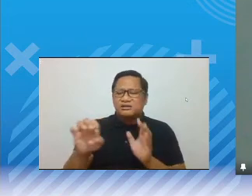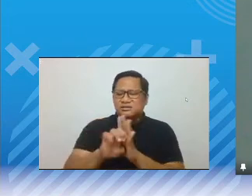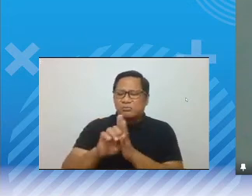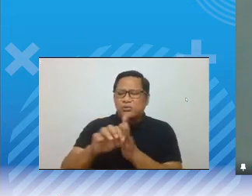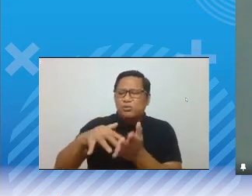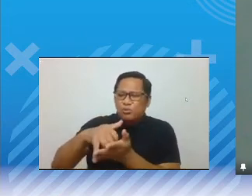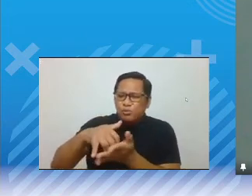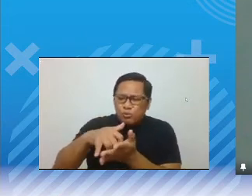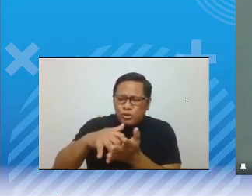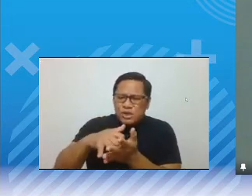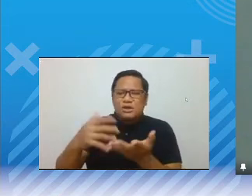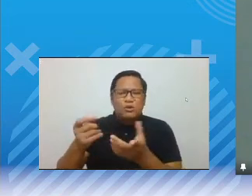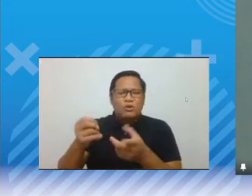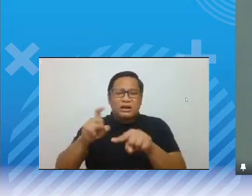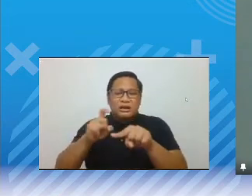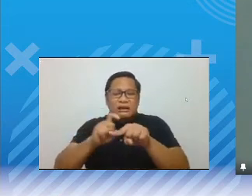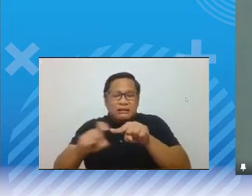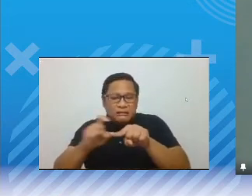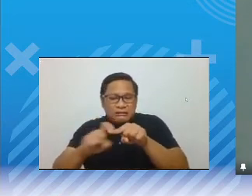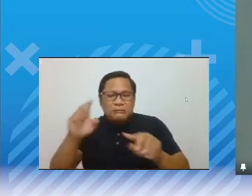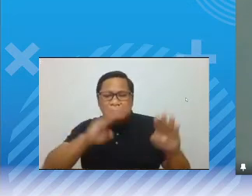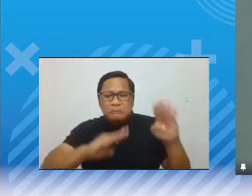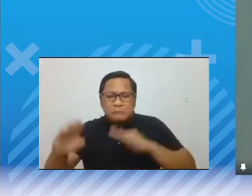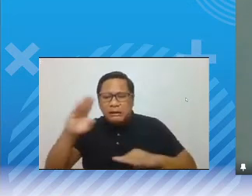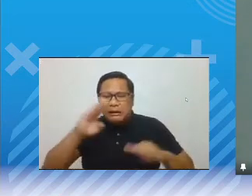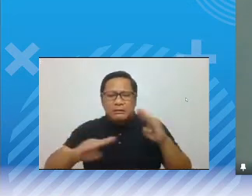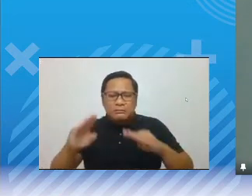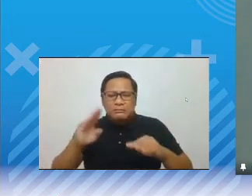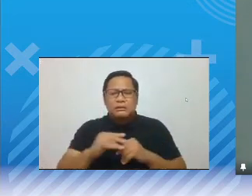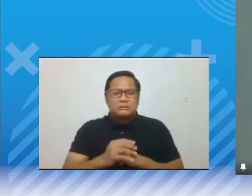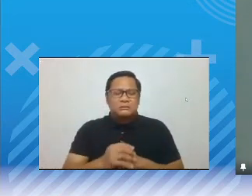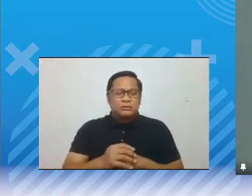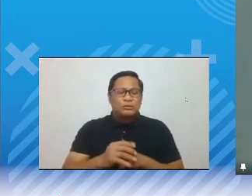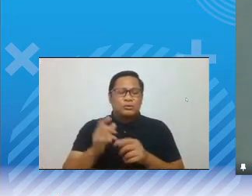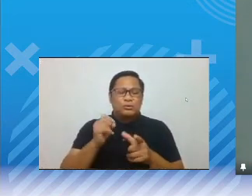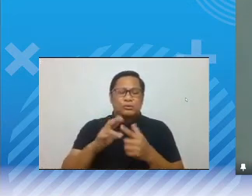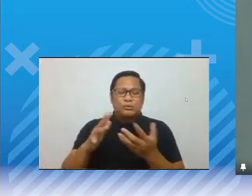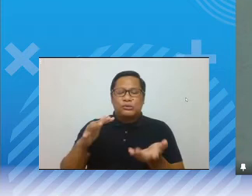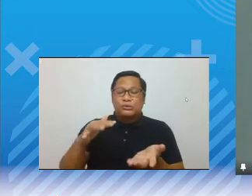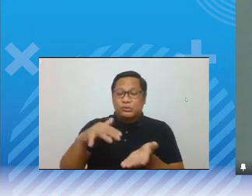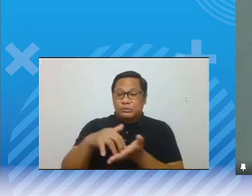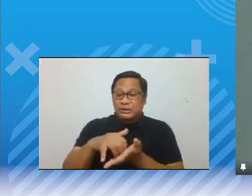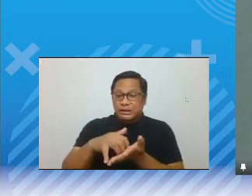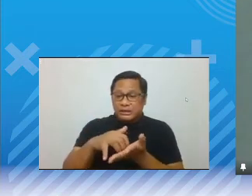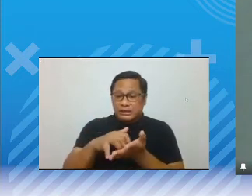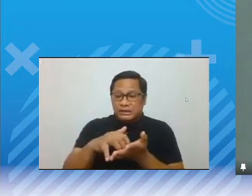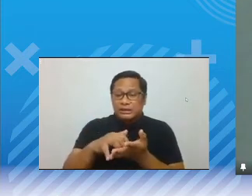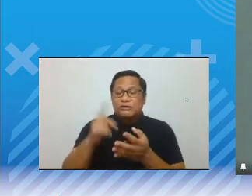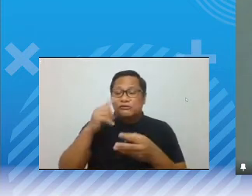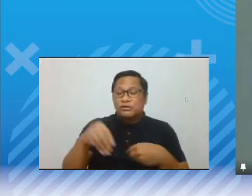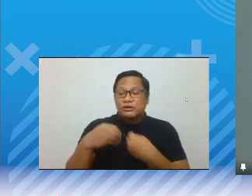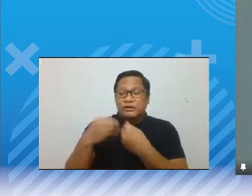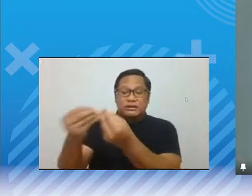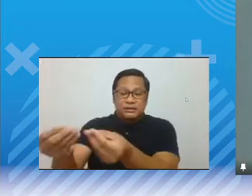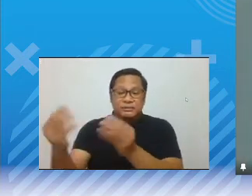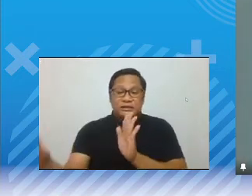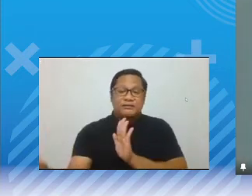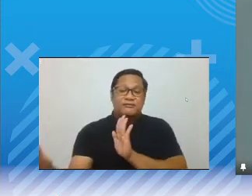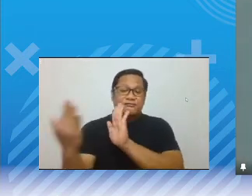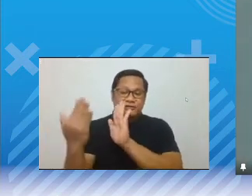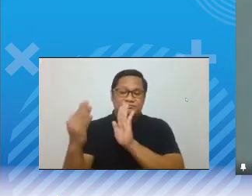sa electricity. Ayan po, which cause din na nag-hinder doon sa delivery ng basic